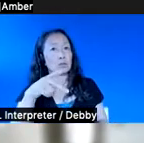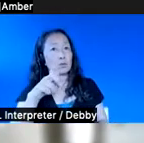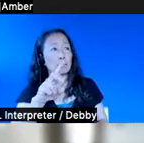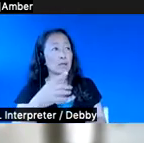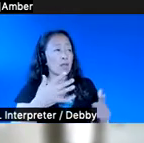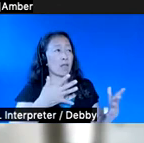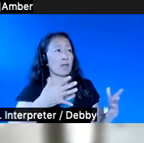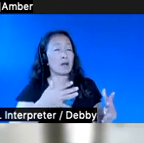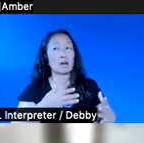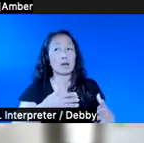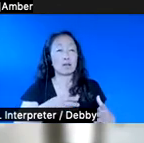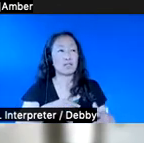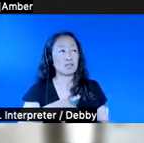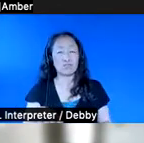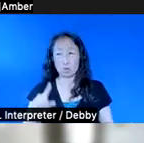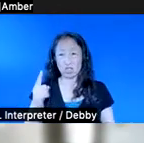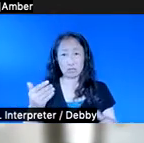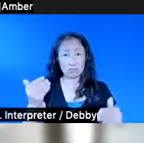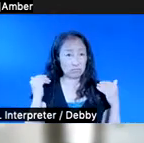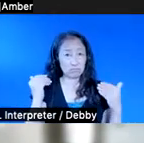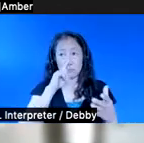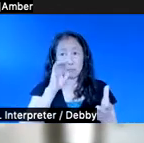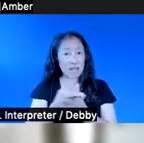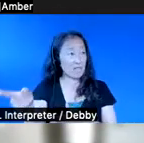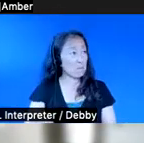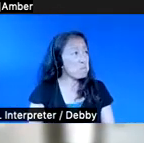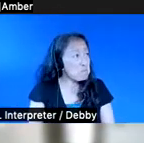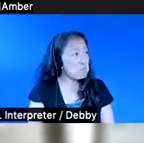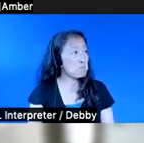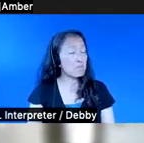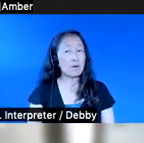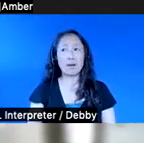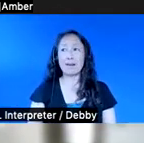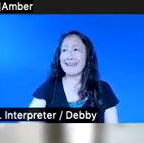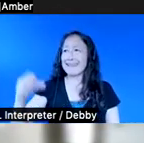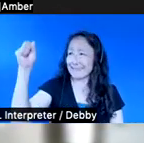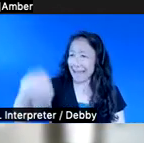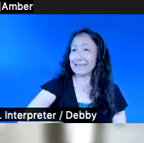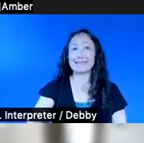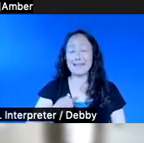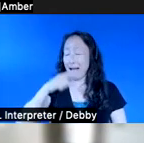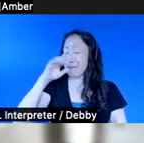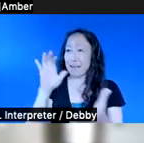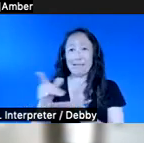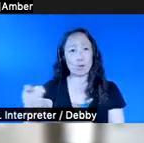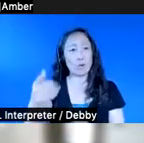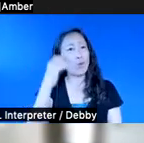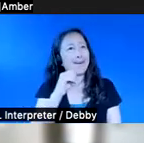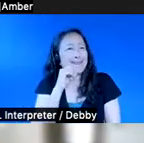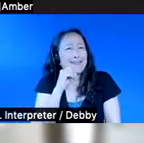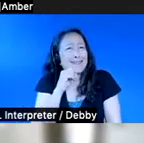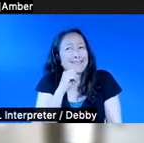like, yeah, why wouldn't I believe her? Like, yep, I do. And